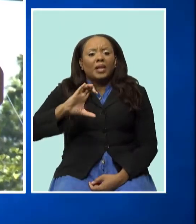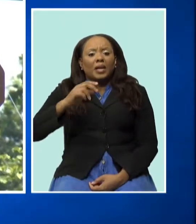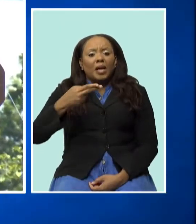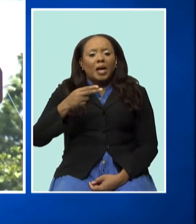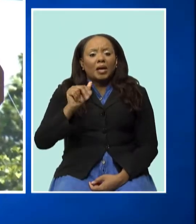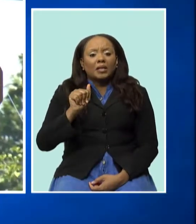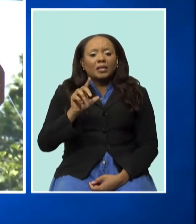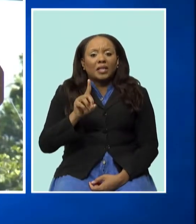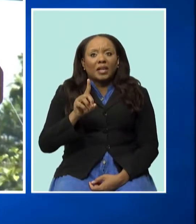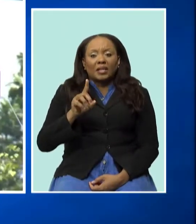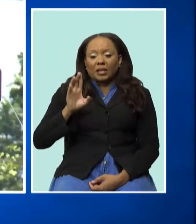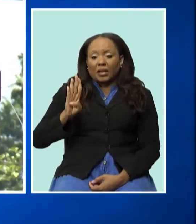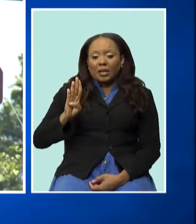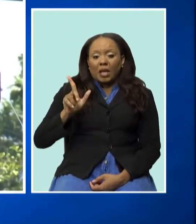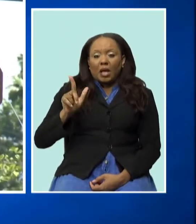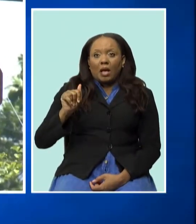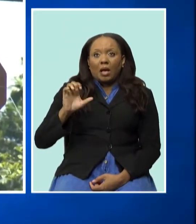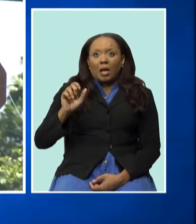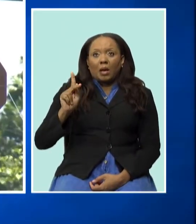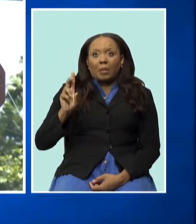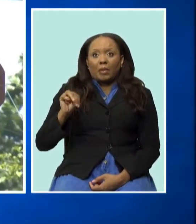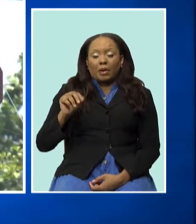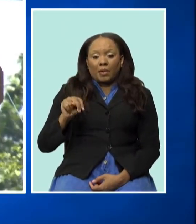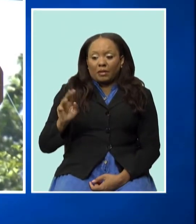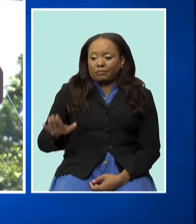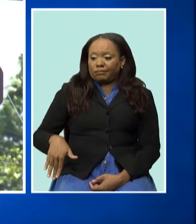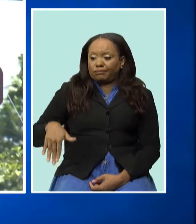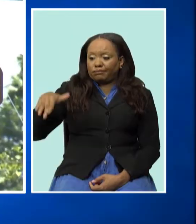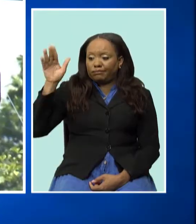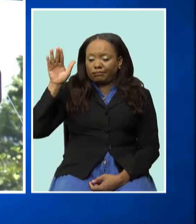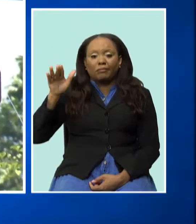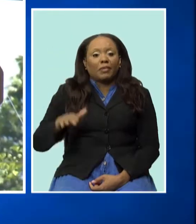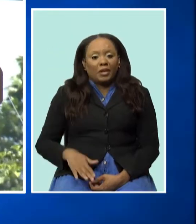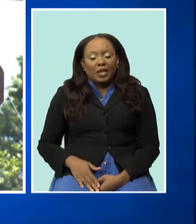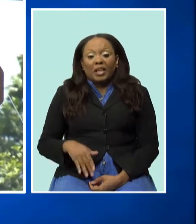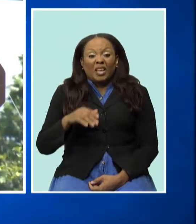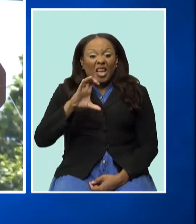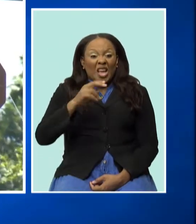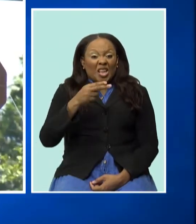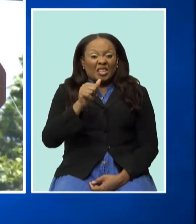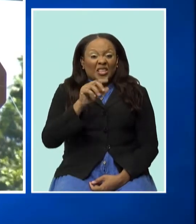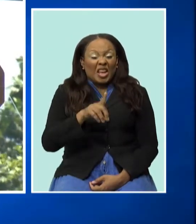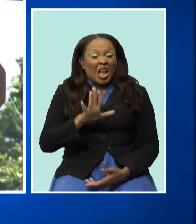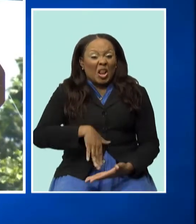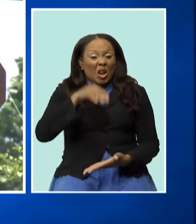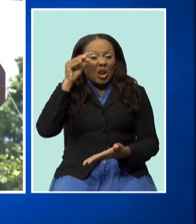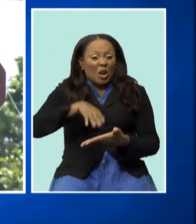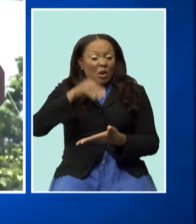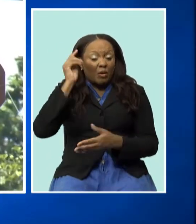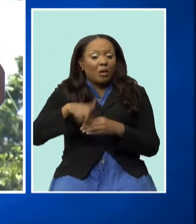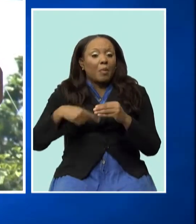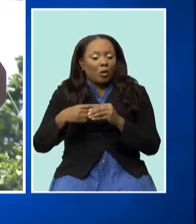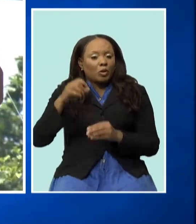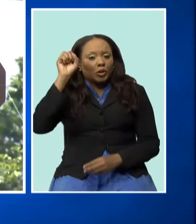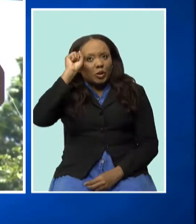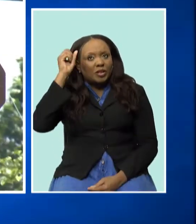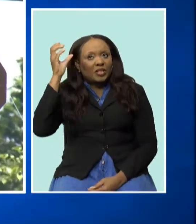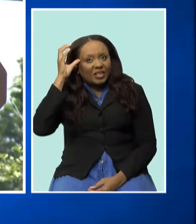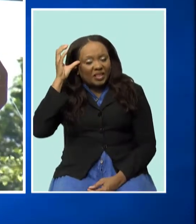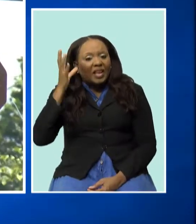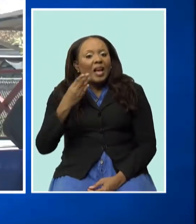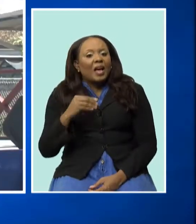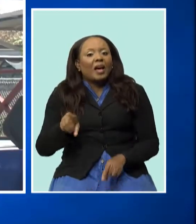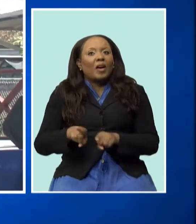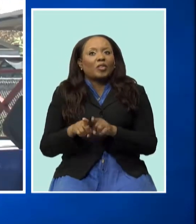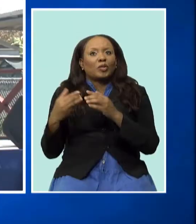in Vauxhall, Chad had already done his homework on Shirley Chisholm and later was the force behind renaming the